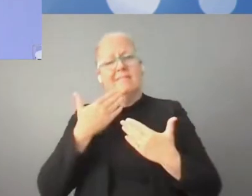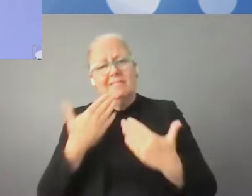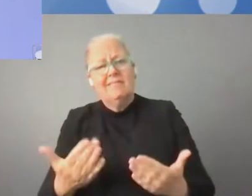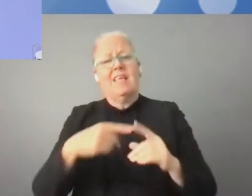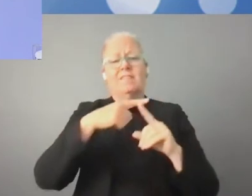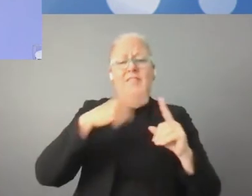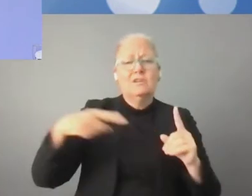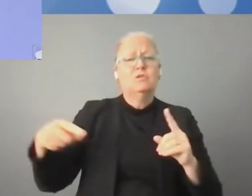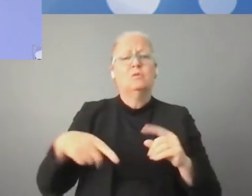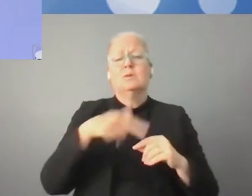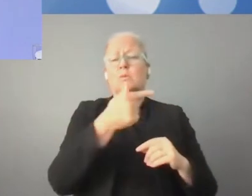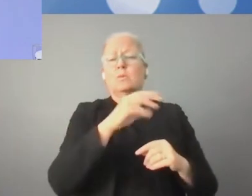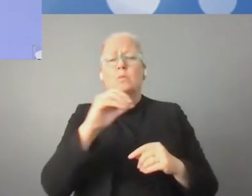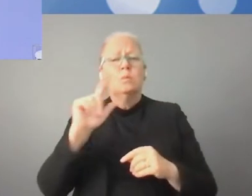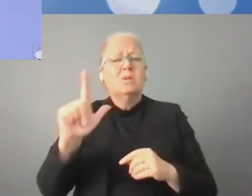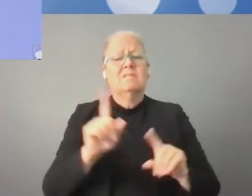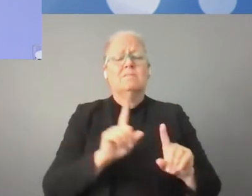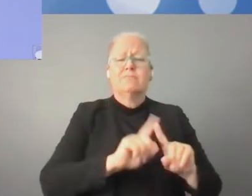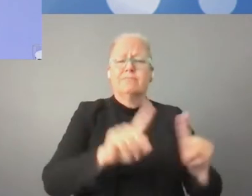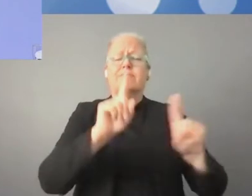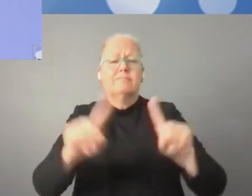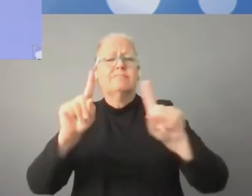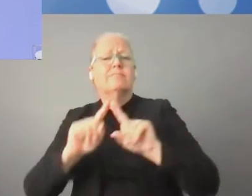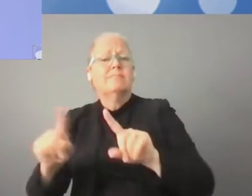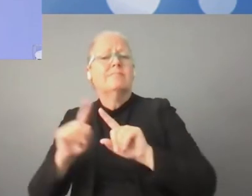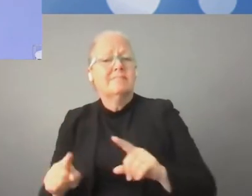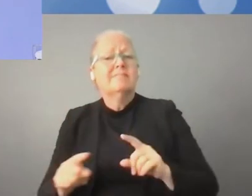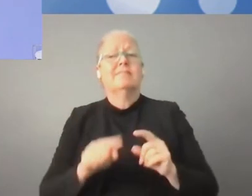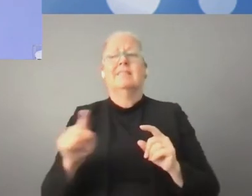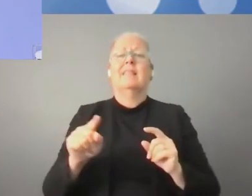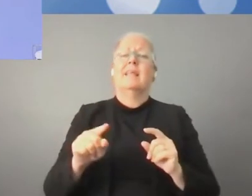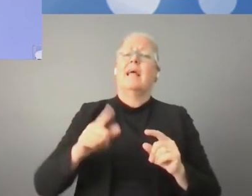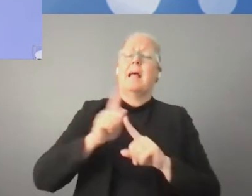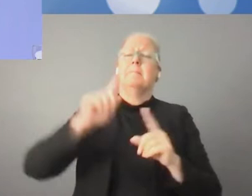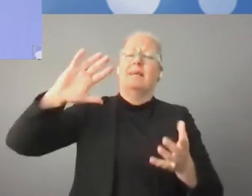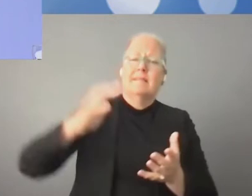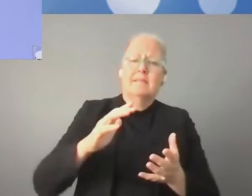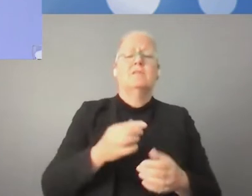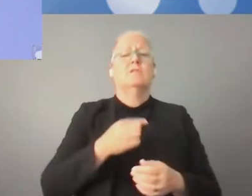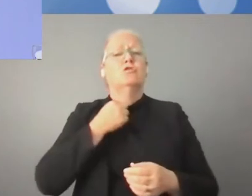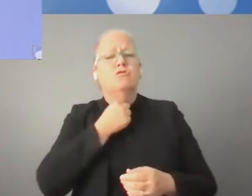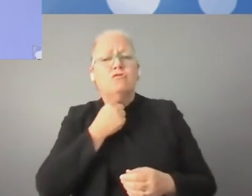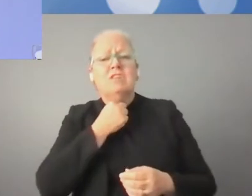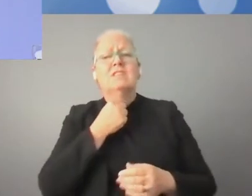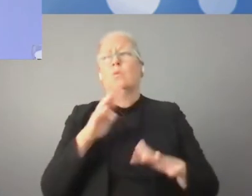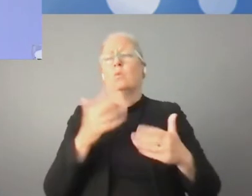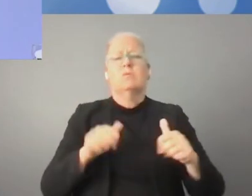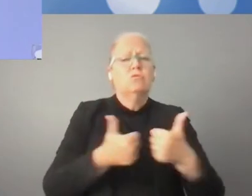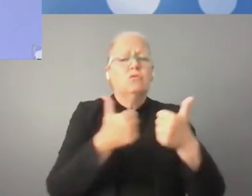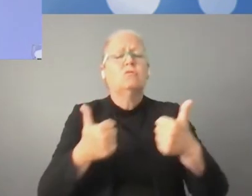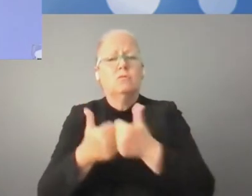avert the risks and the challenges or reduce or minimize those risks and challenges which come with the new